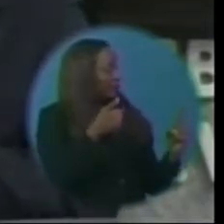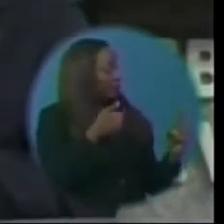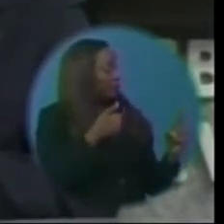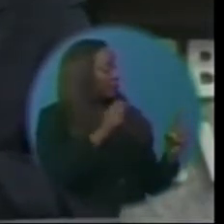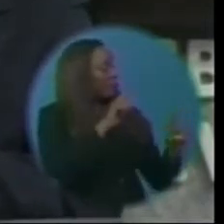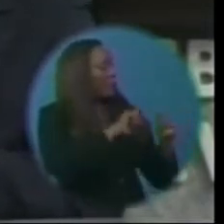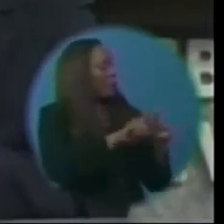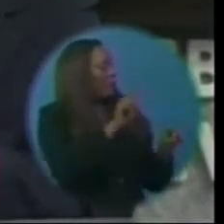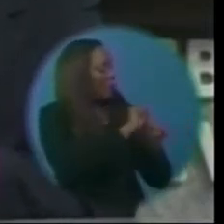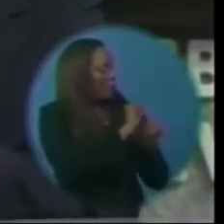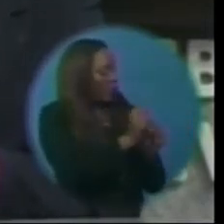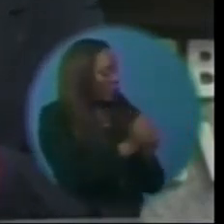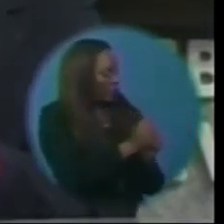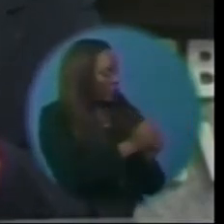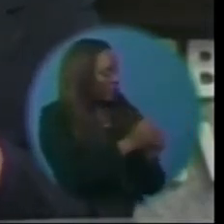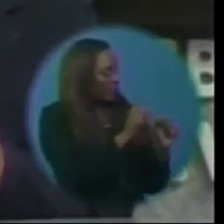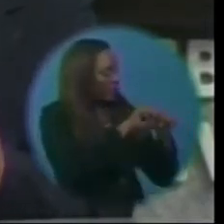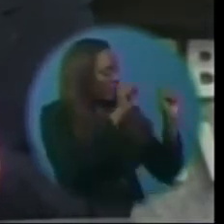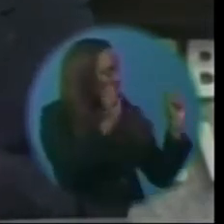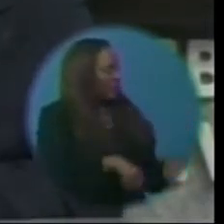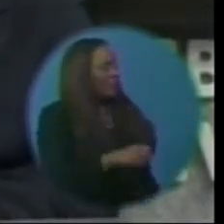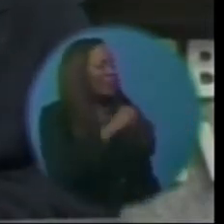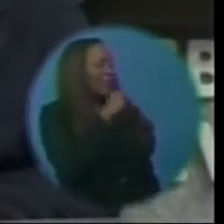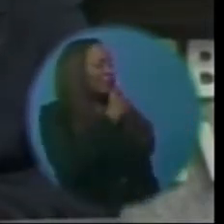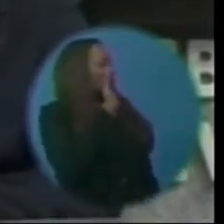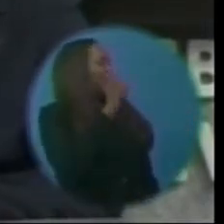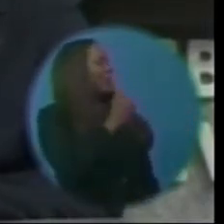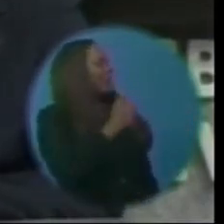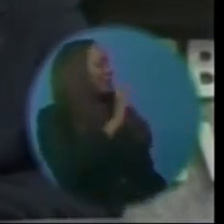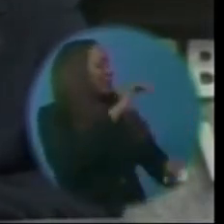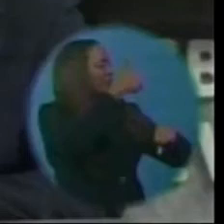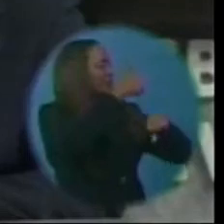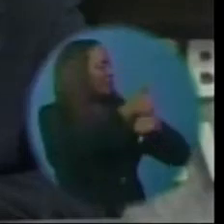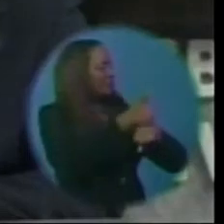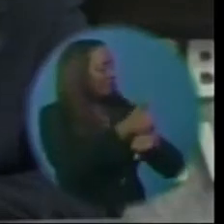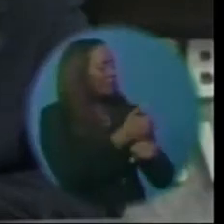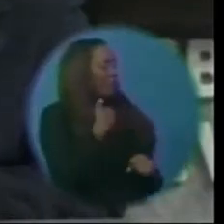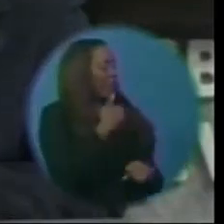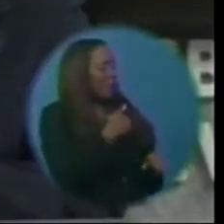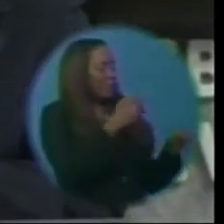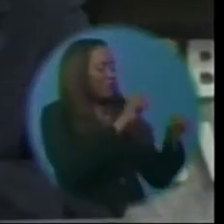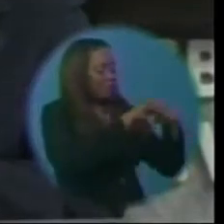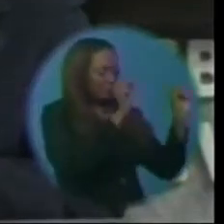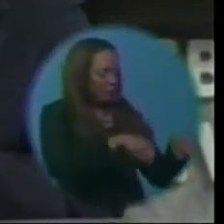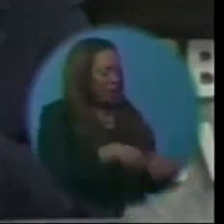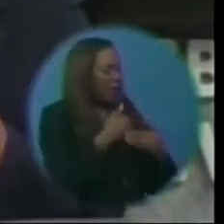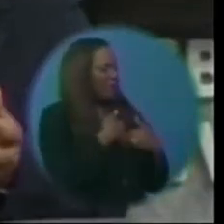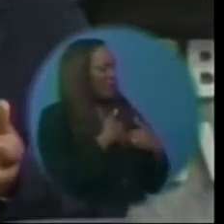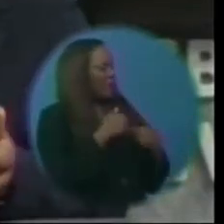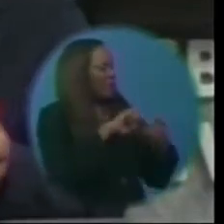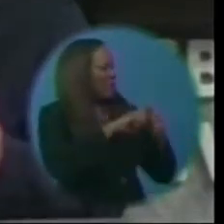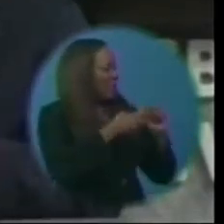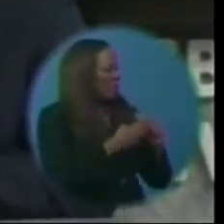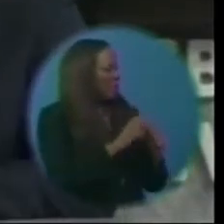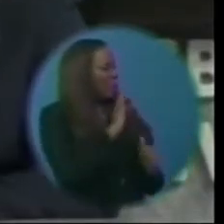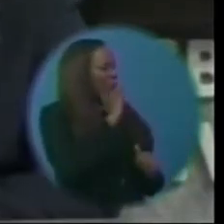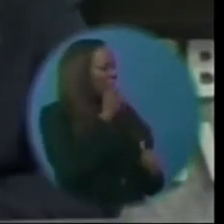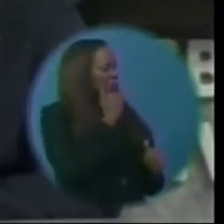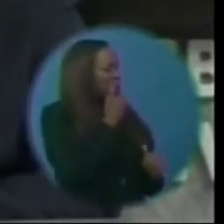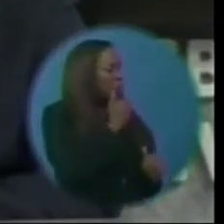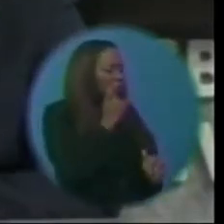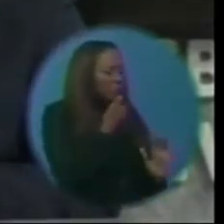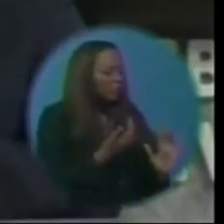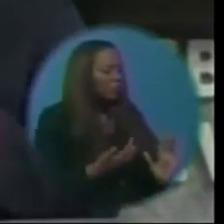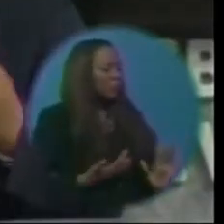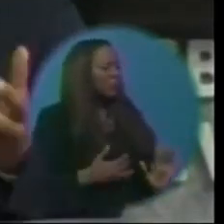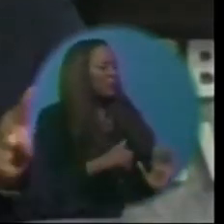with a system that in the first instance was not the best design. It has some flaws, it has aged, and it's not just a question of maintenance, it's not